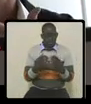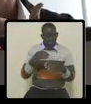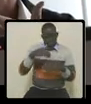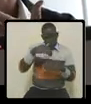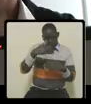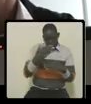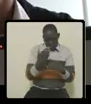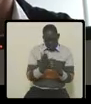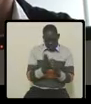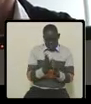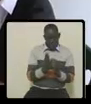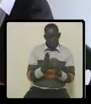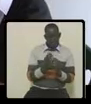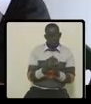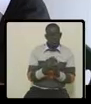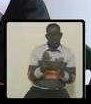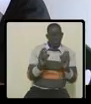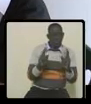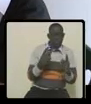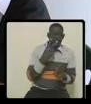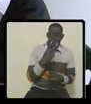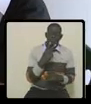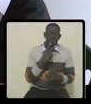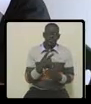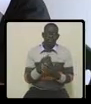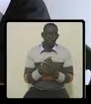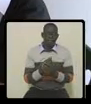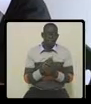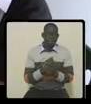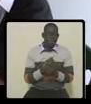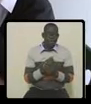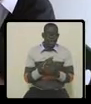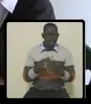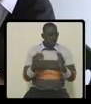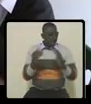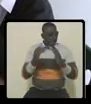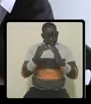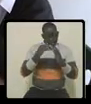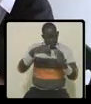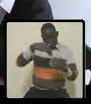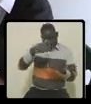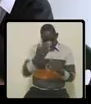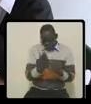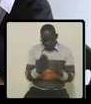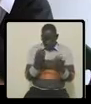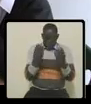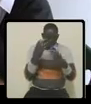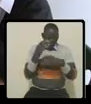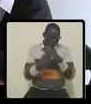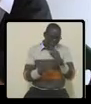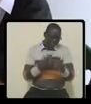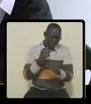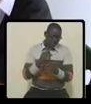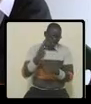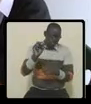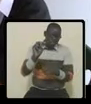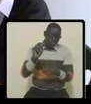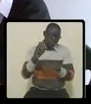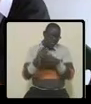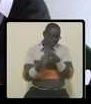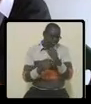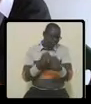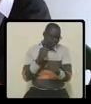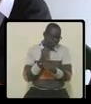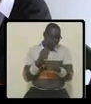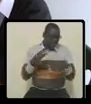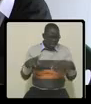fold upwards. Okay, now I see. This bending continues over millions of years, forcing rocks to bend upwards,